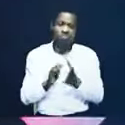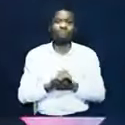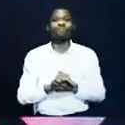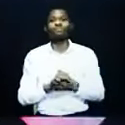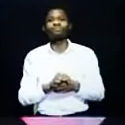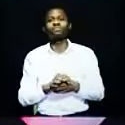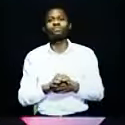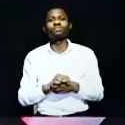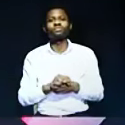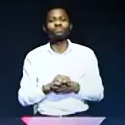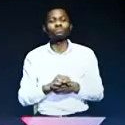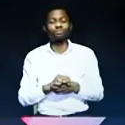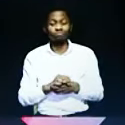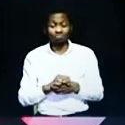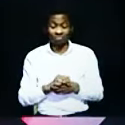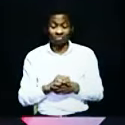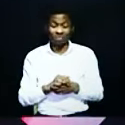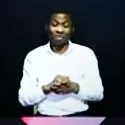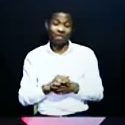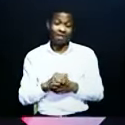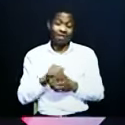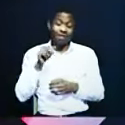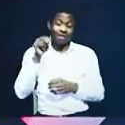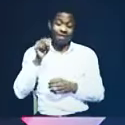didn't like was all night. Me, you